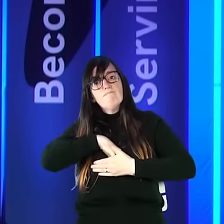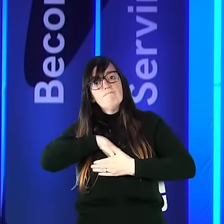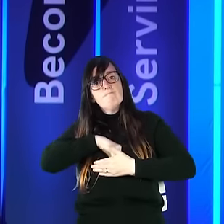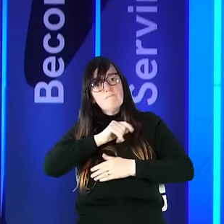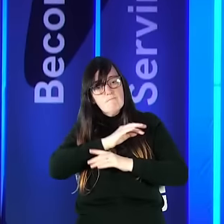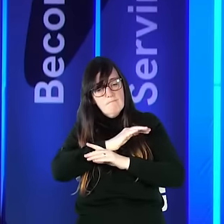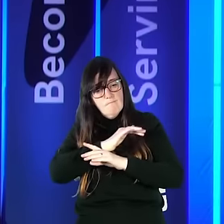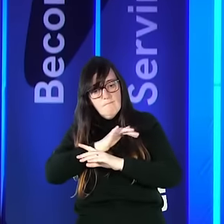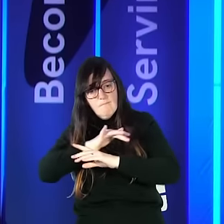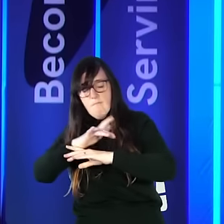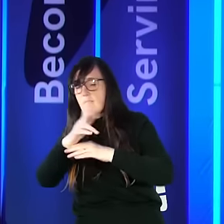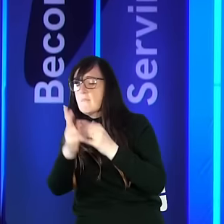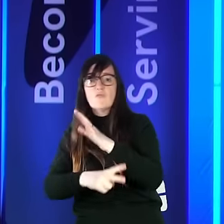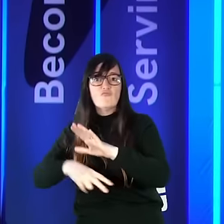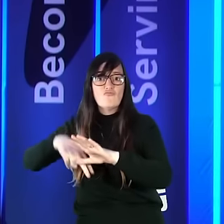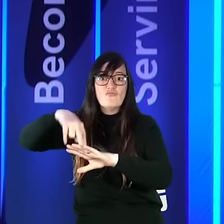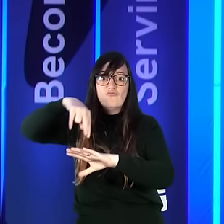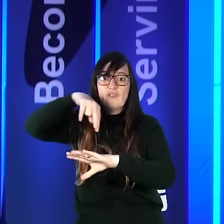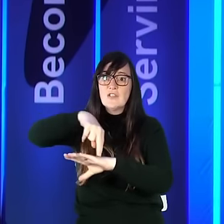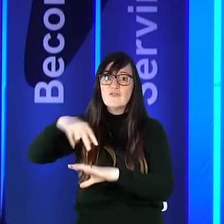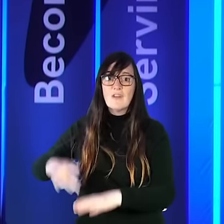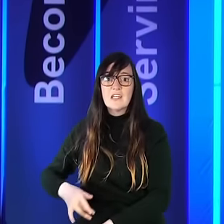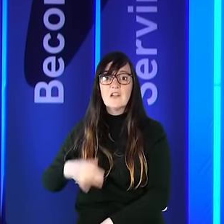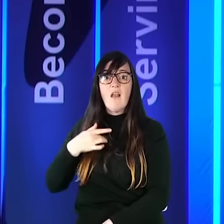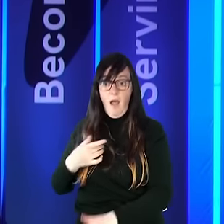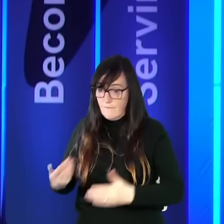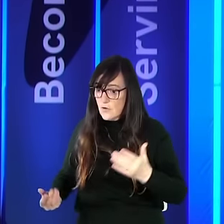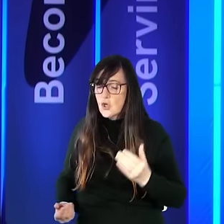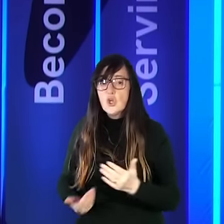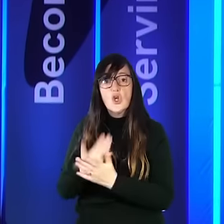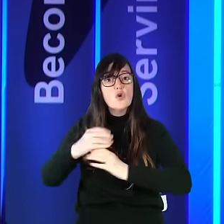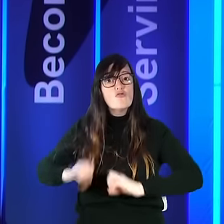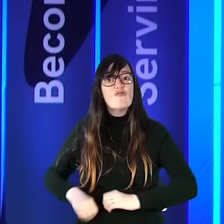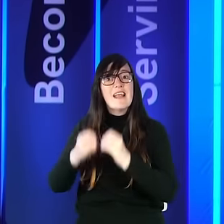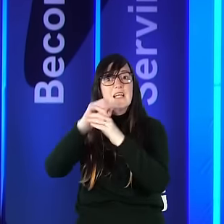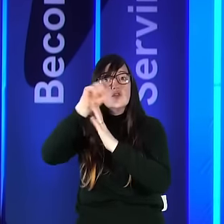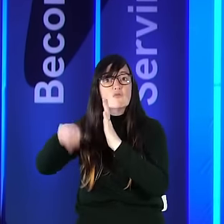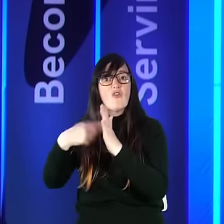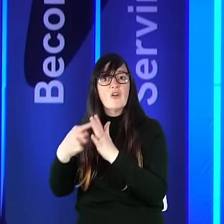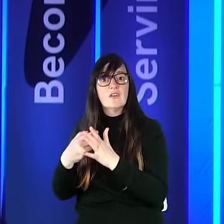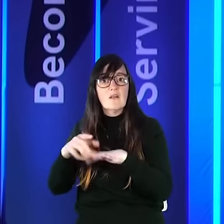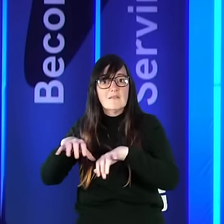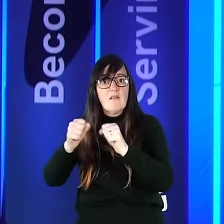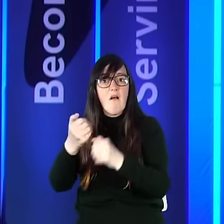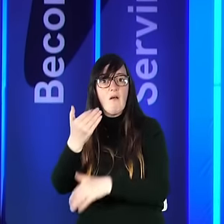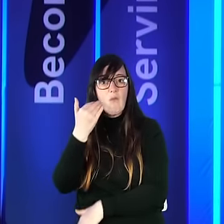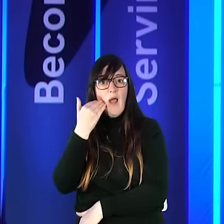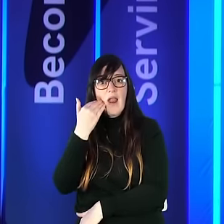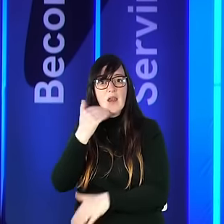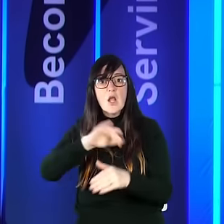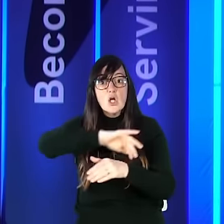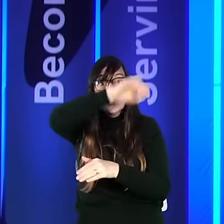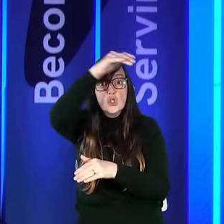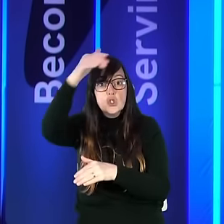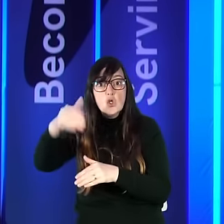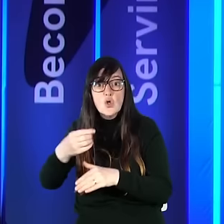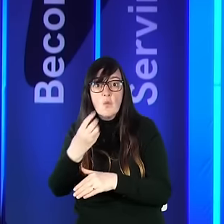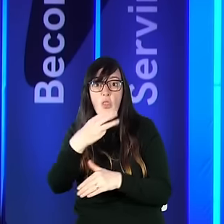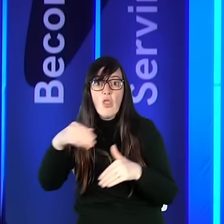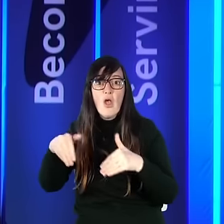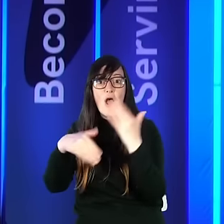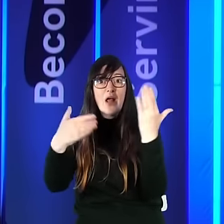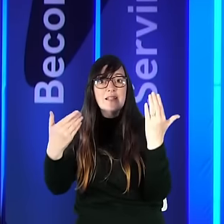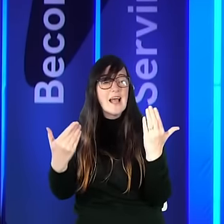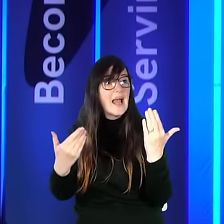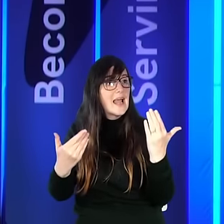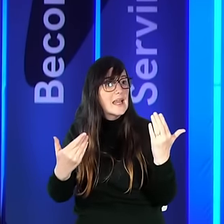resurrection life. A whole new creation project began when the tomb opened on the third day. And that resurrection